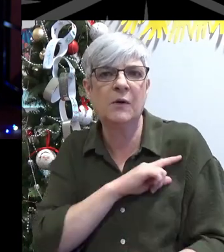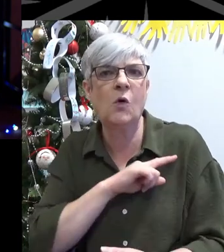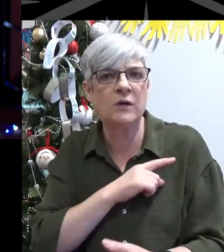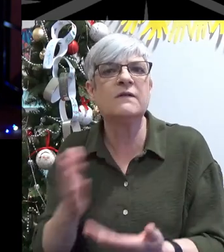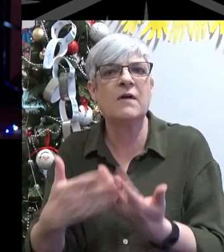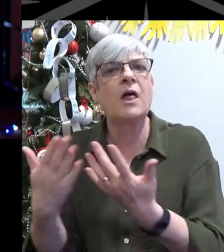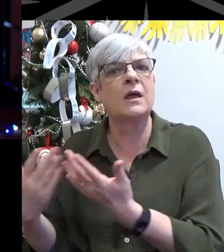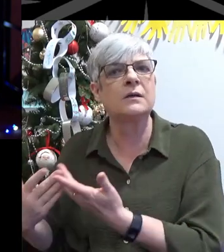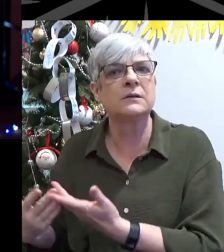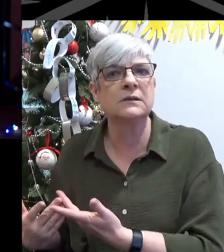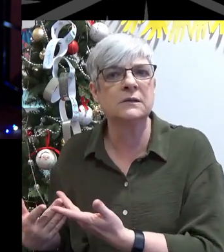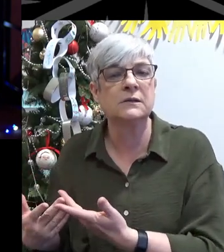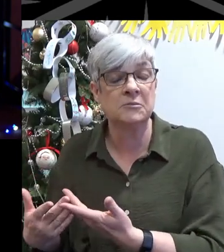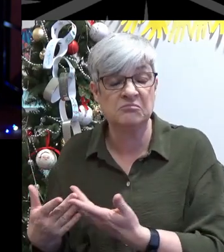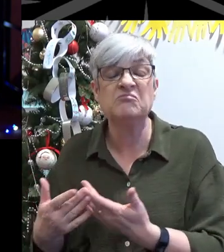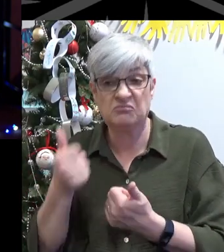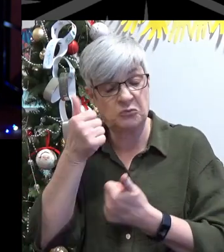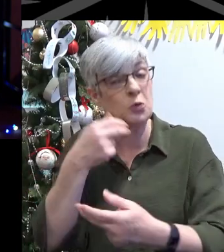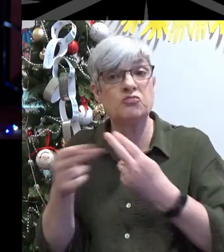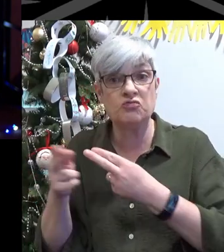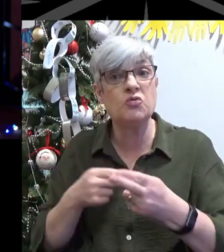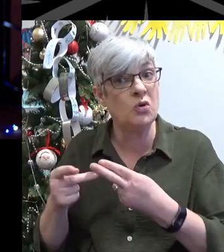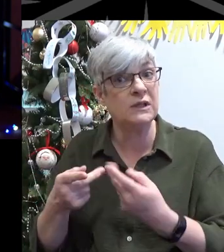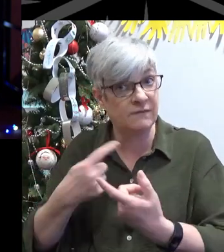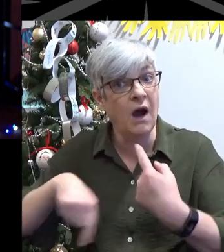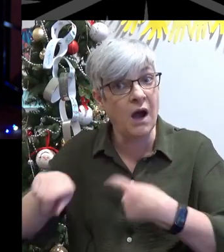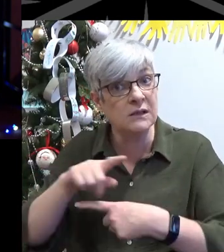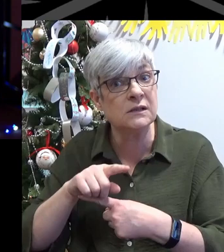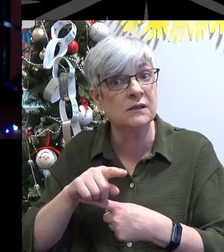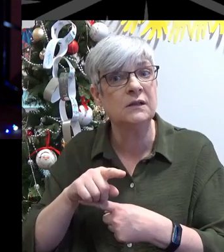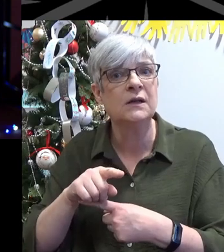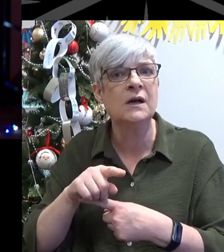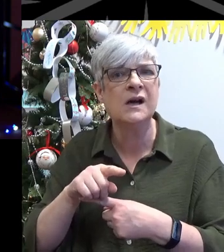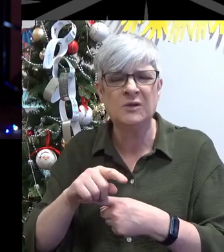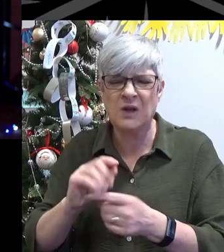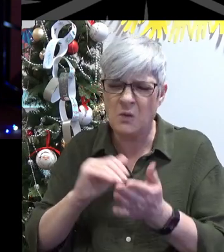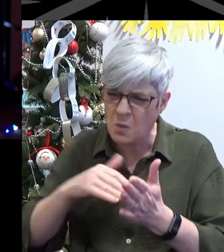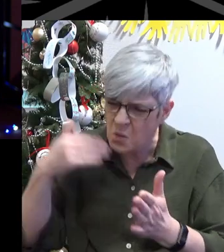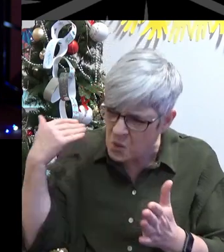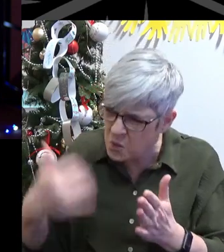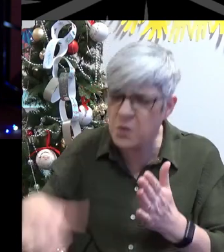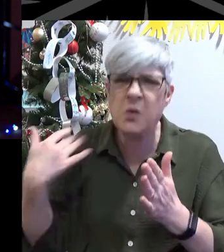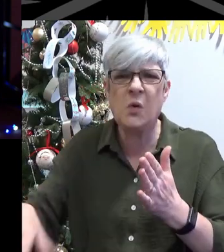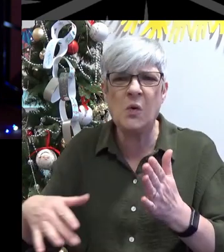Lord, that's good news for us. It was something you did at enormous cost.